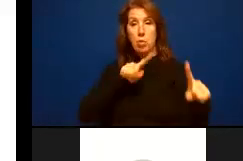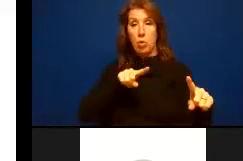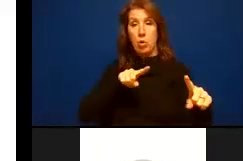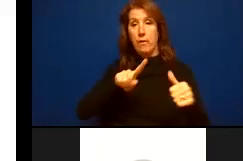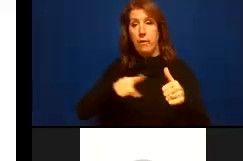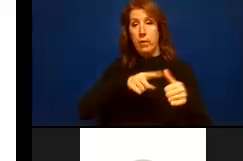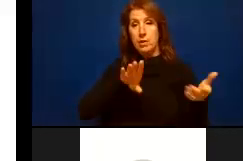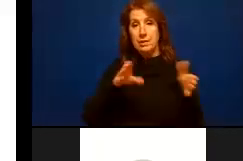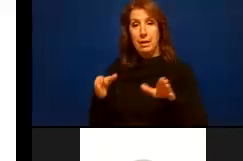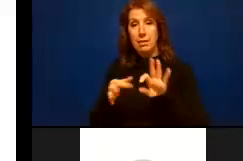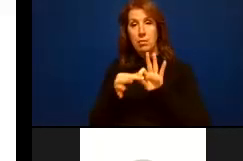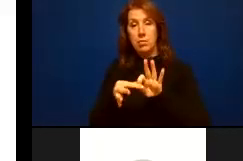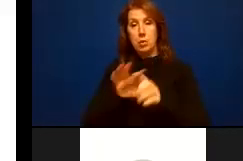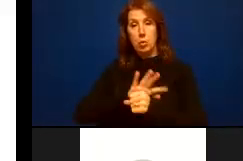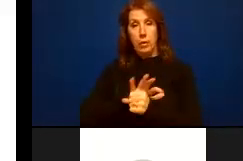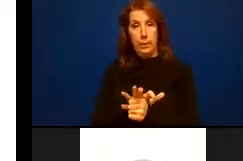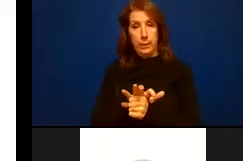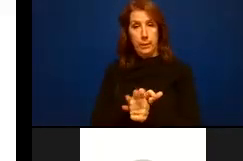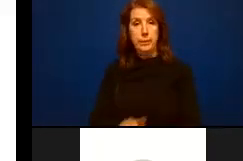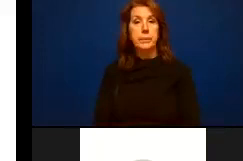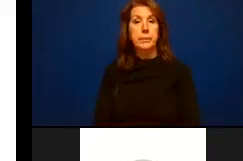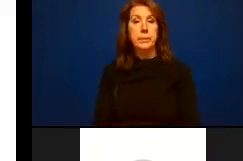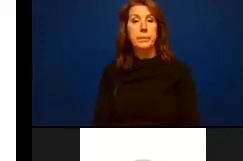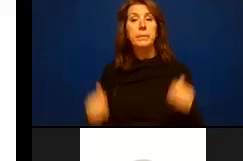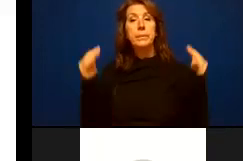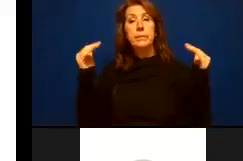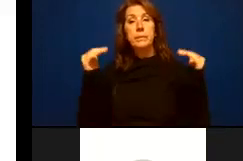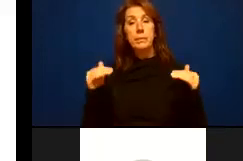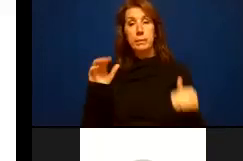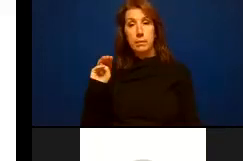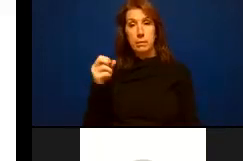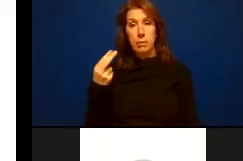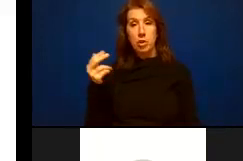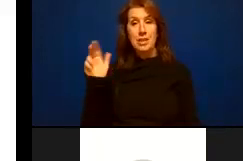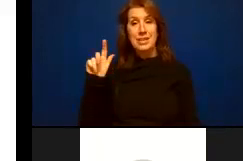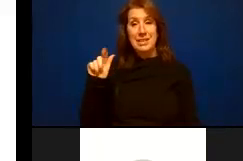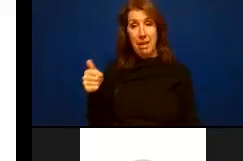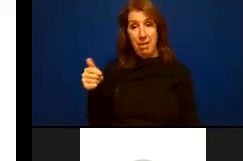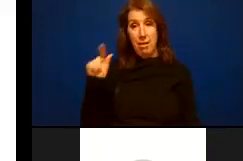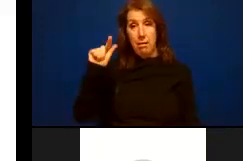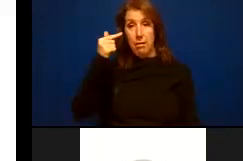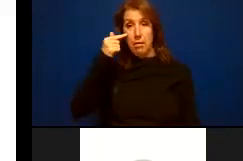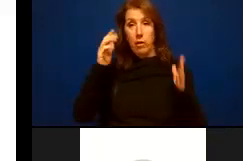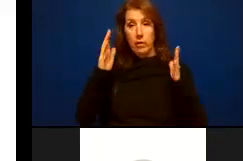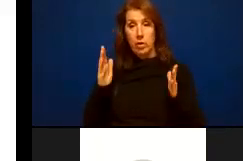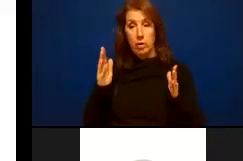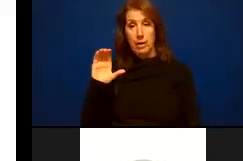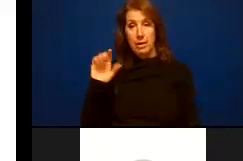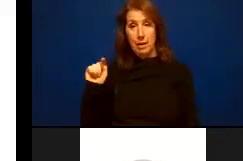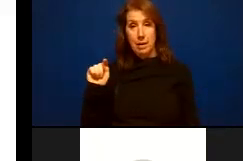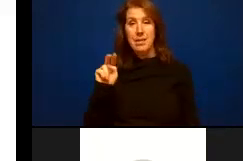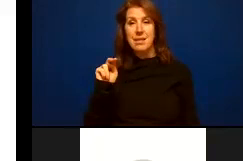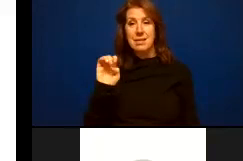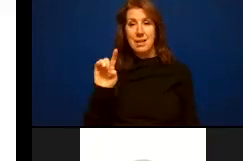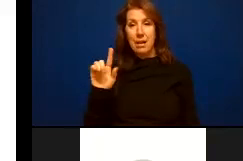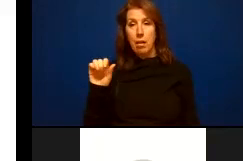due to COVID-19. On March 10th, the governor of Connecticut, Ned Lamont,